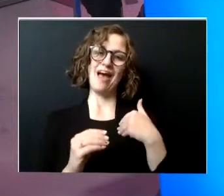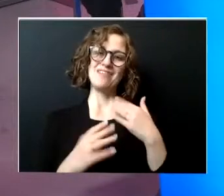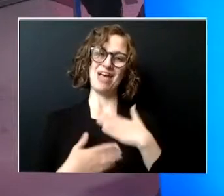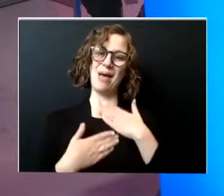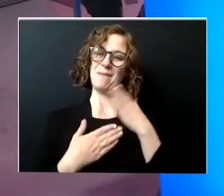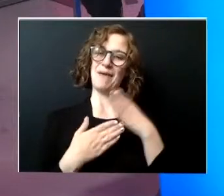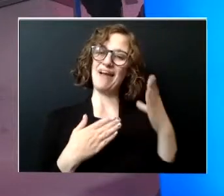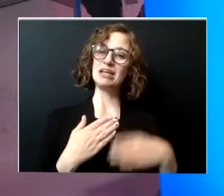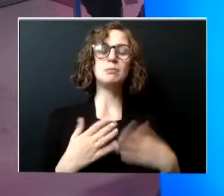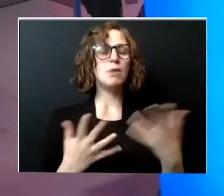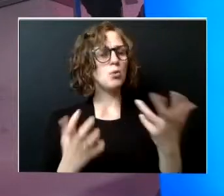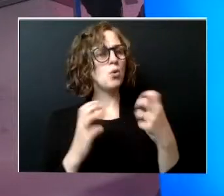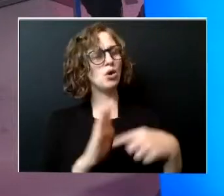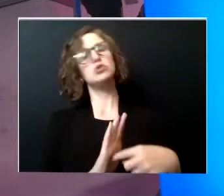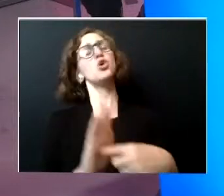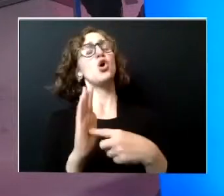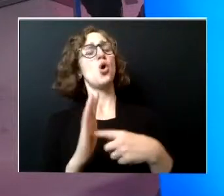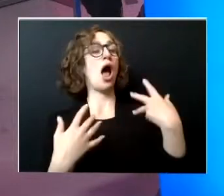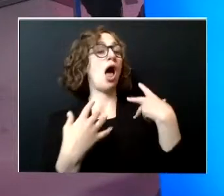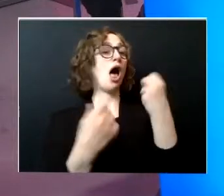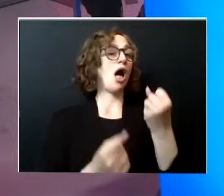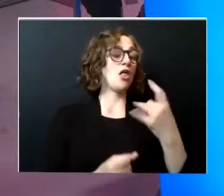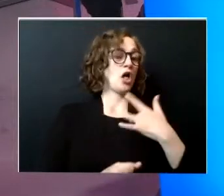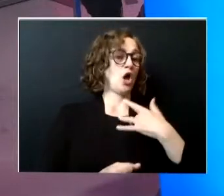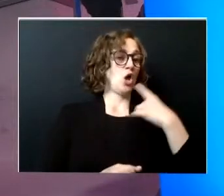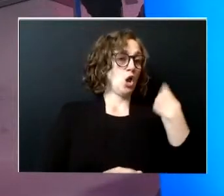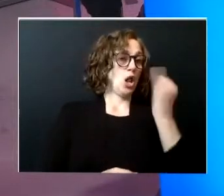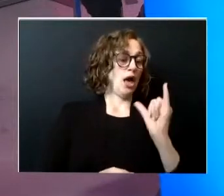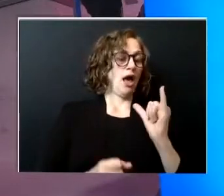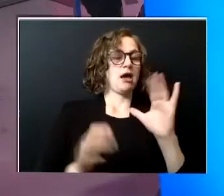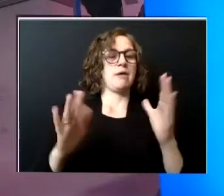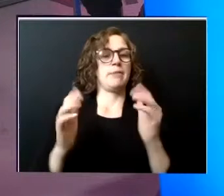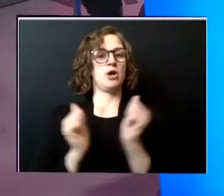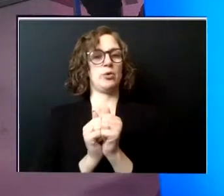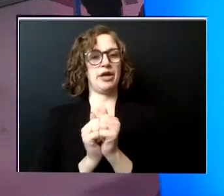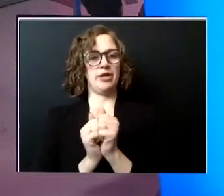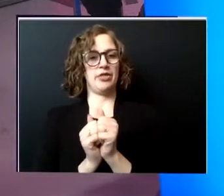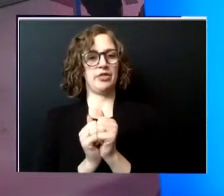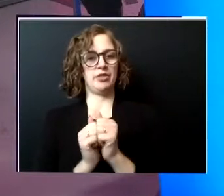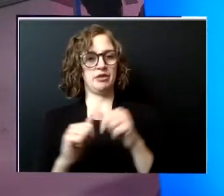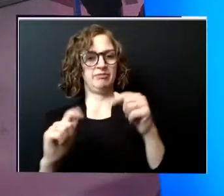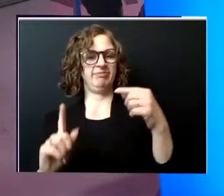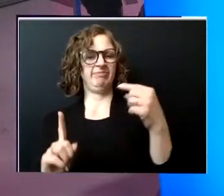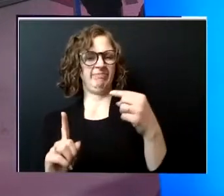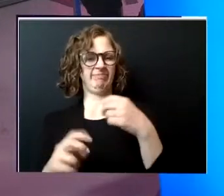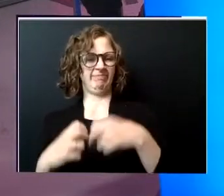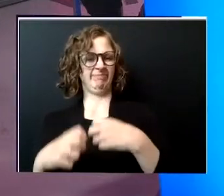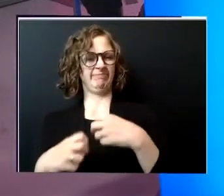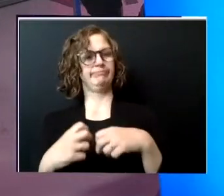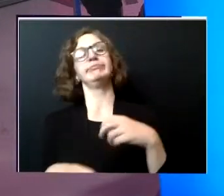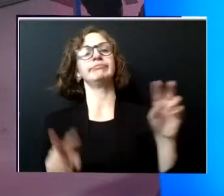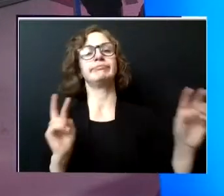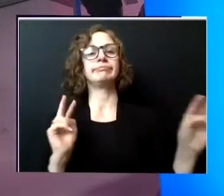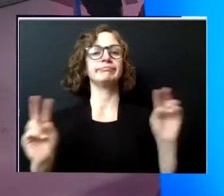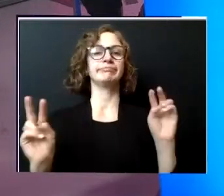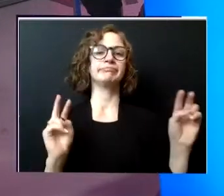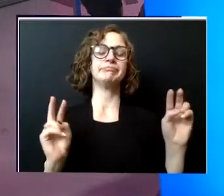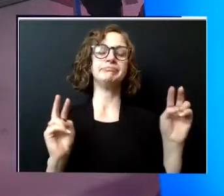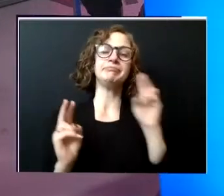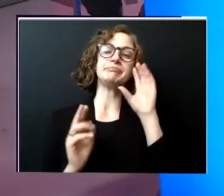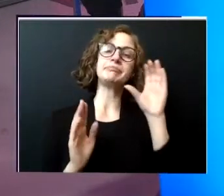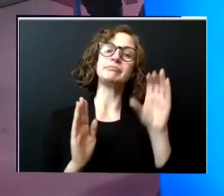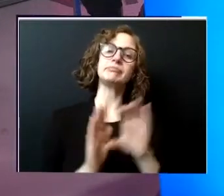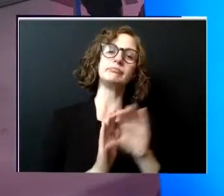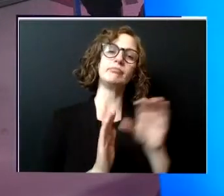looks like compared to one that has Archie's condition. So when we look at those images, Archie's heart would be on